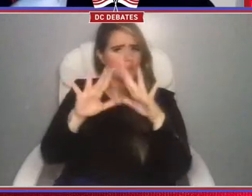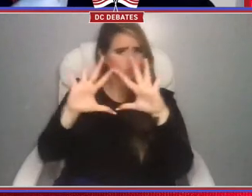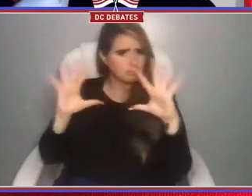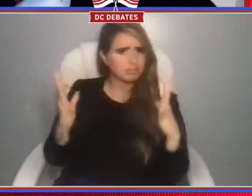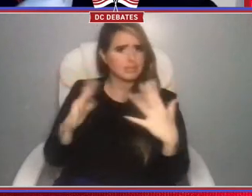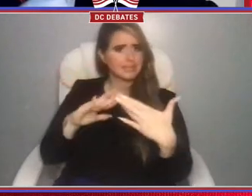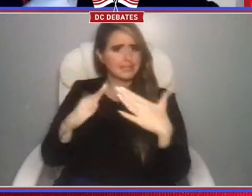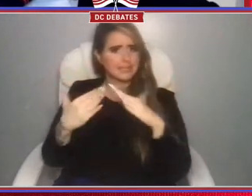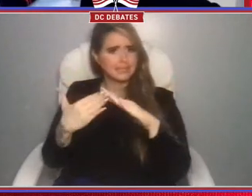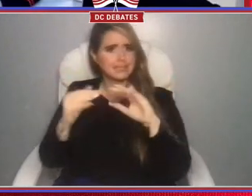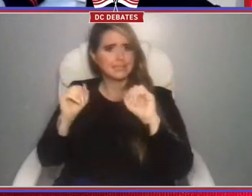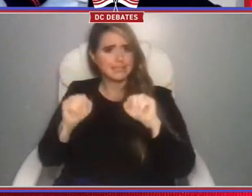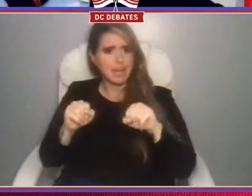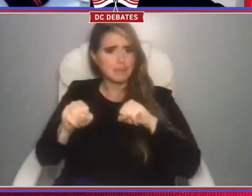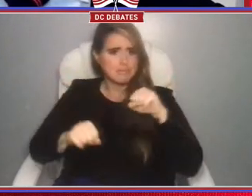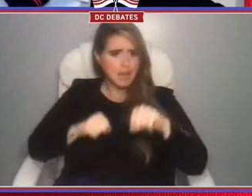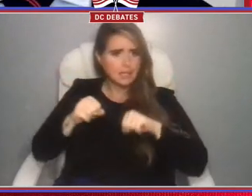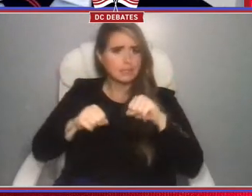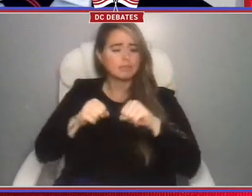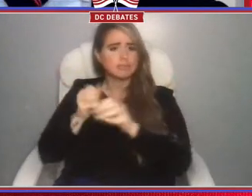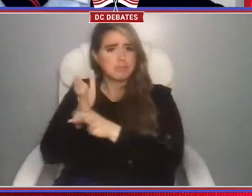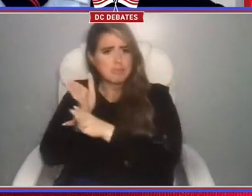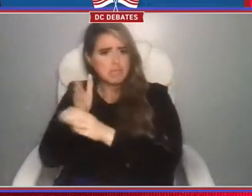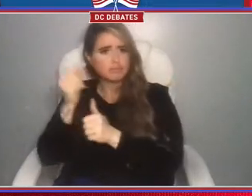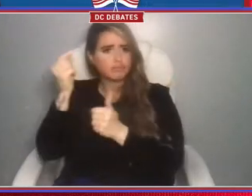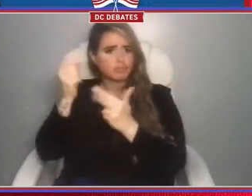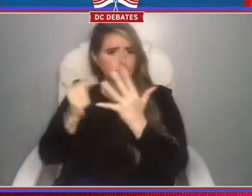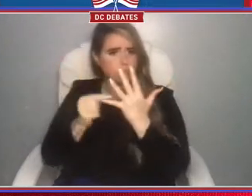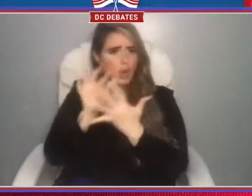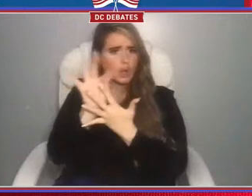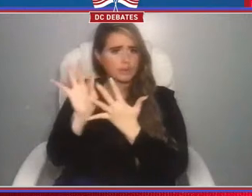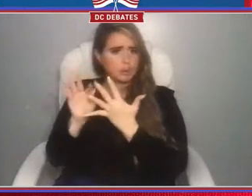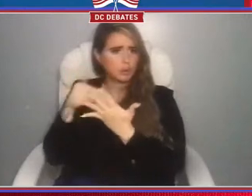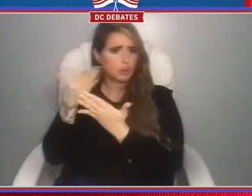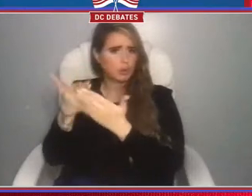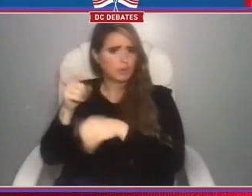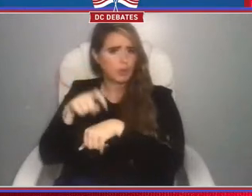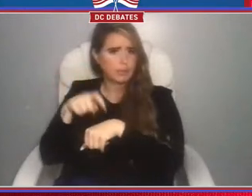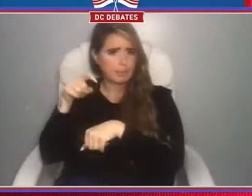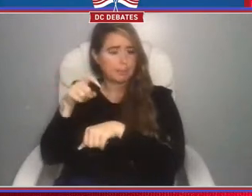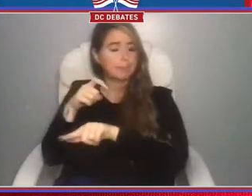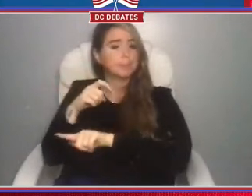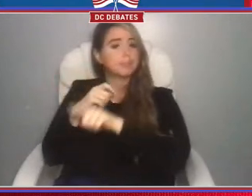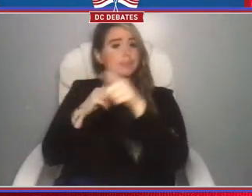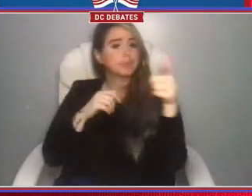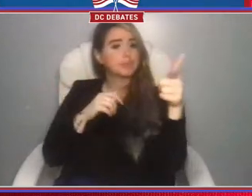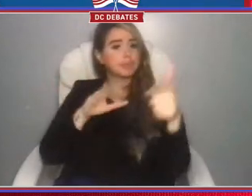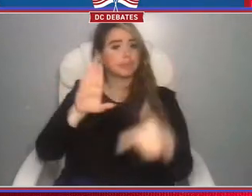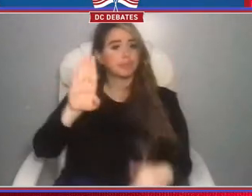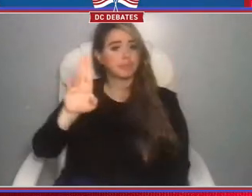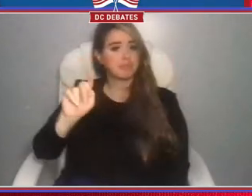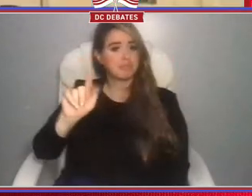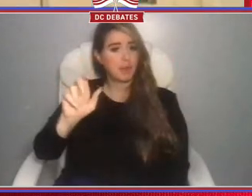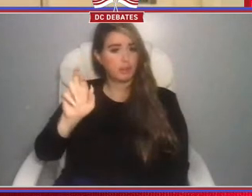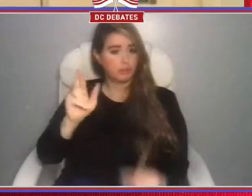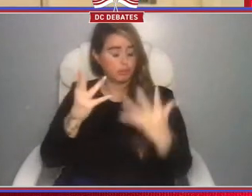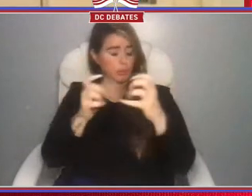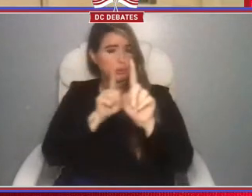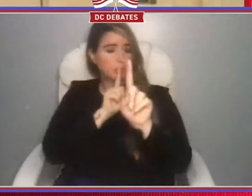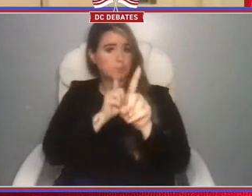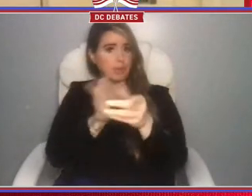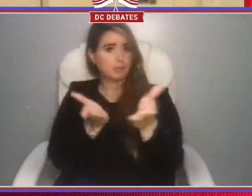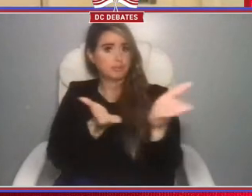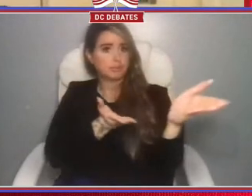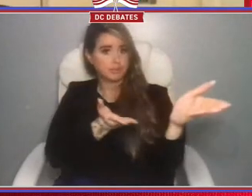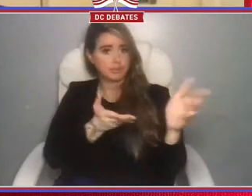there reliably. Thank you. Mr. Butler, I see that you'd like to respond to Mr. White's statements about